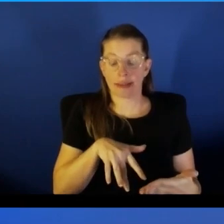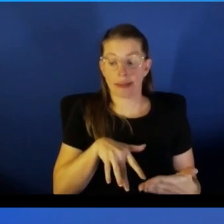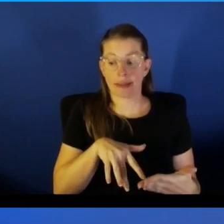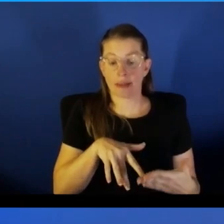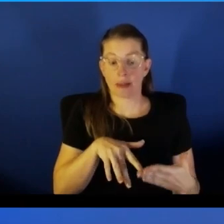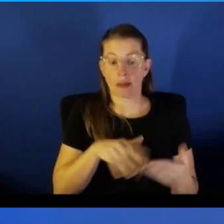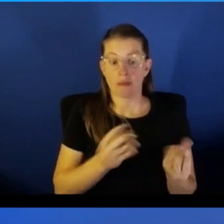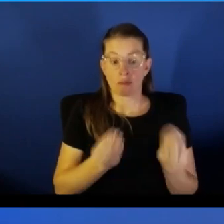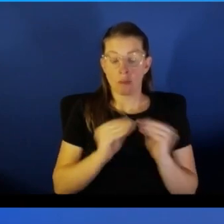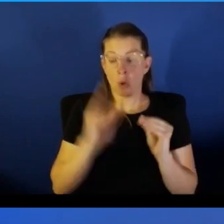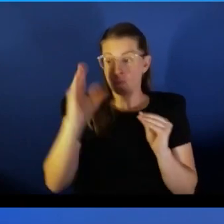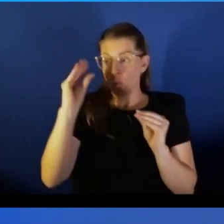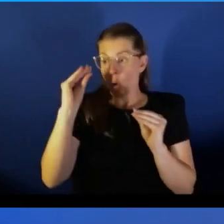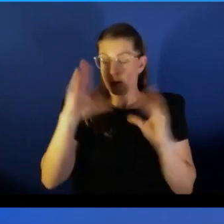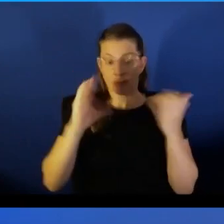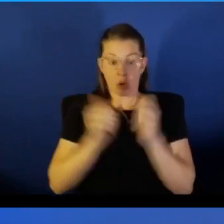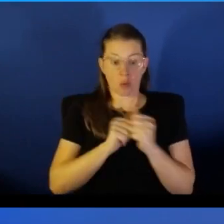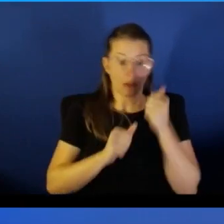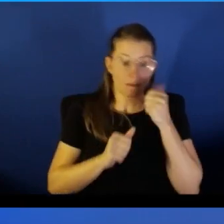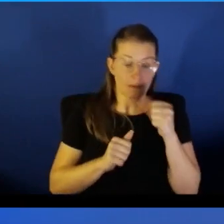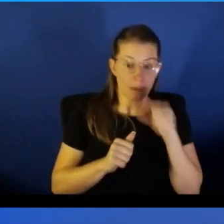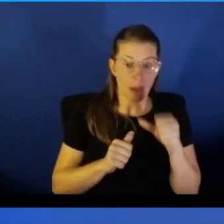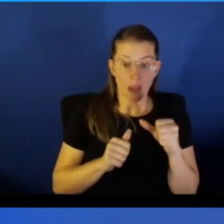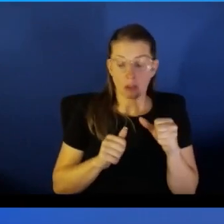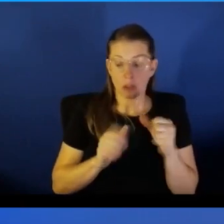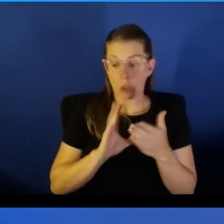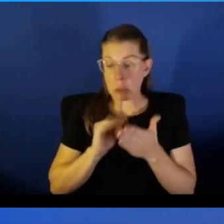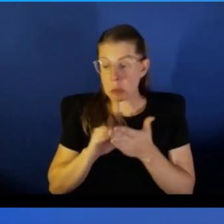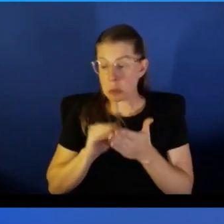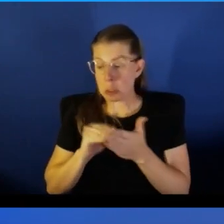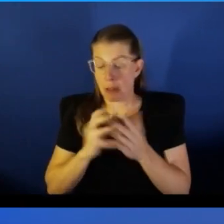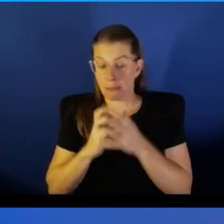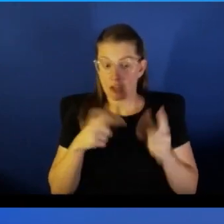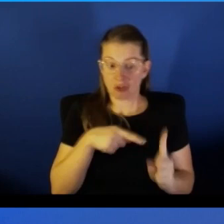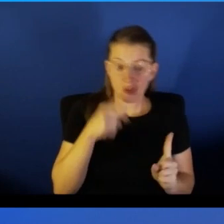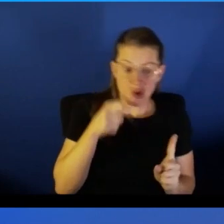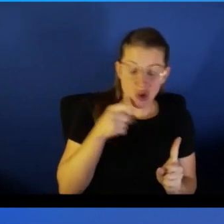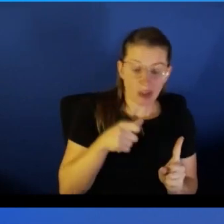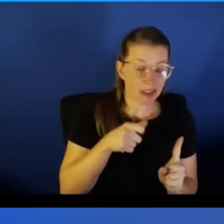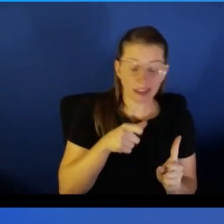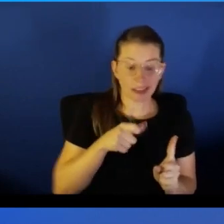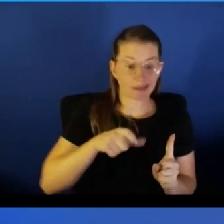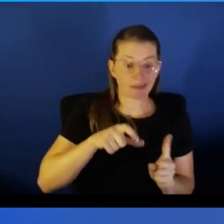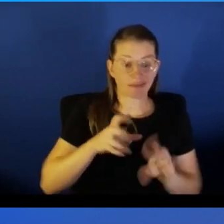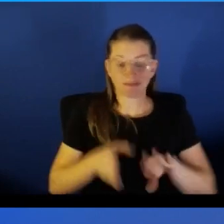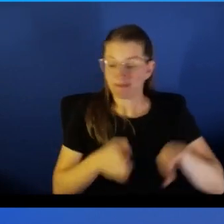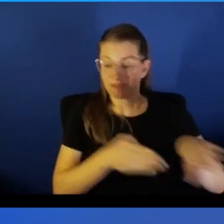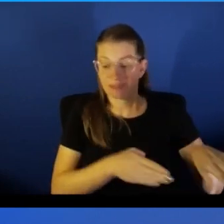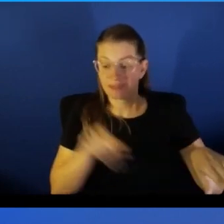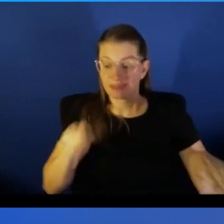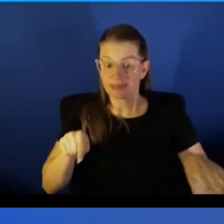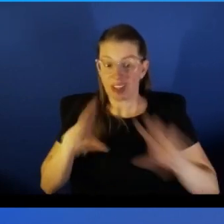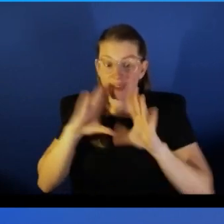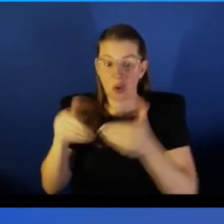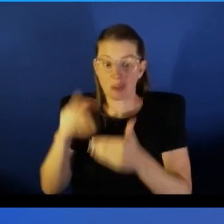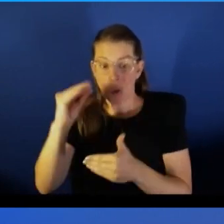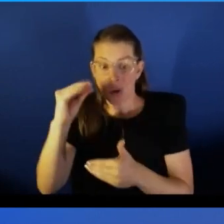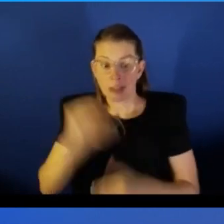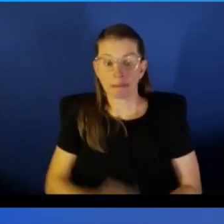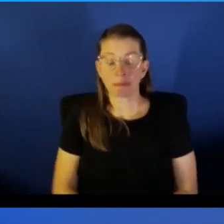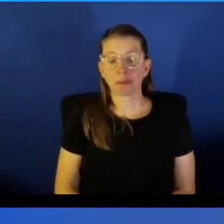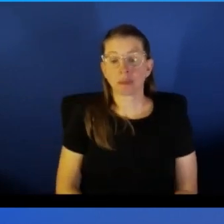males compared to females, and so we're not learning as much about these girls and what they look like across time. Also, that